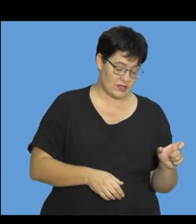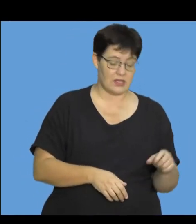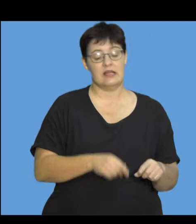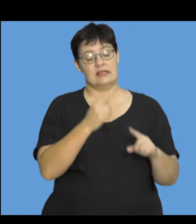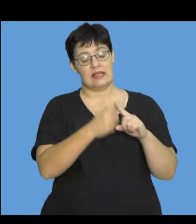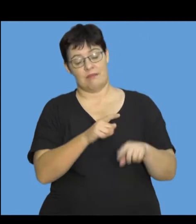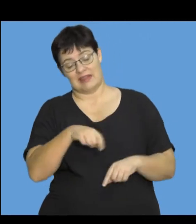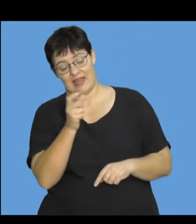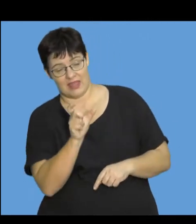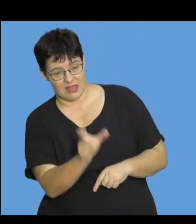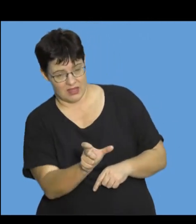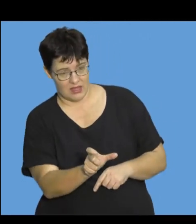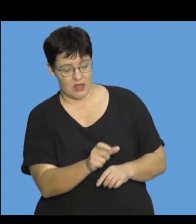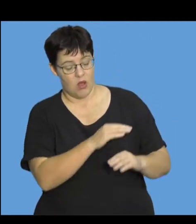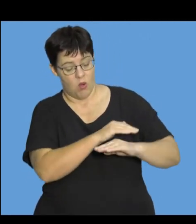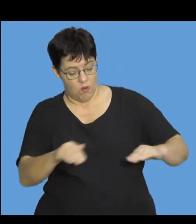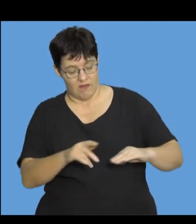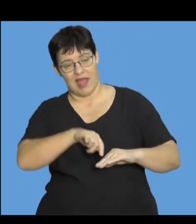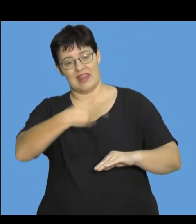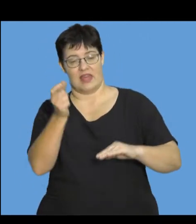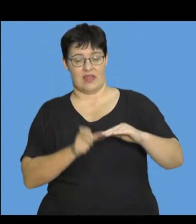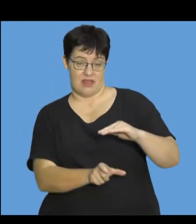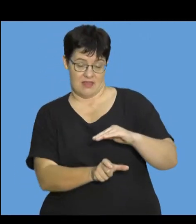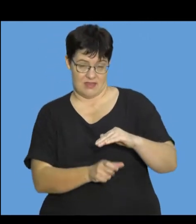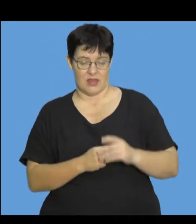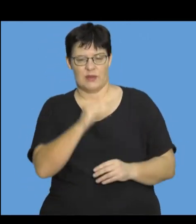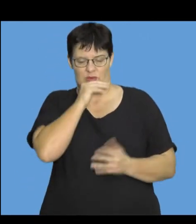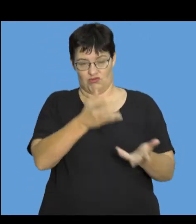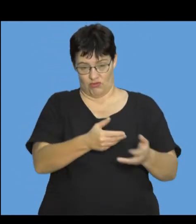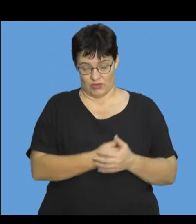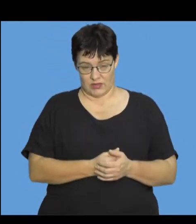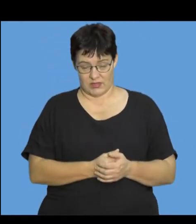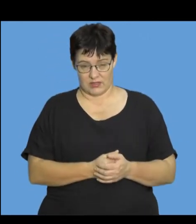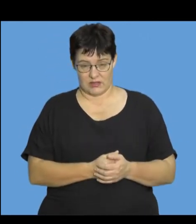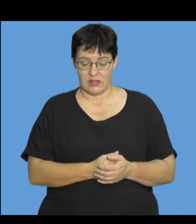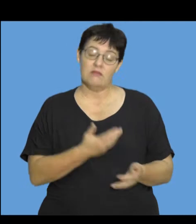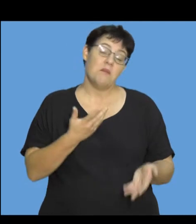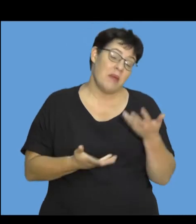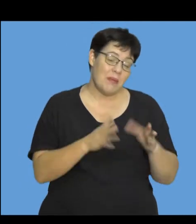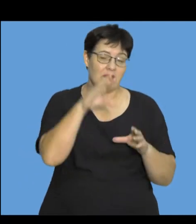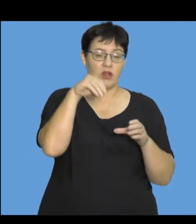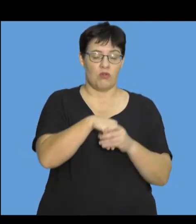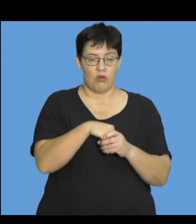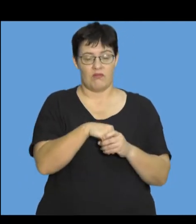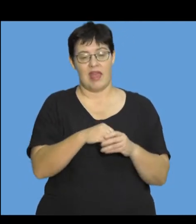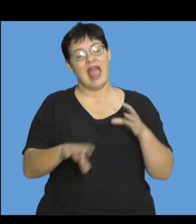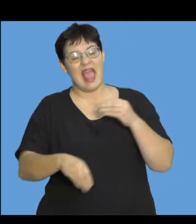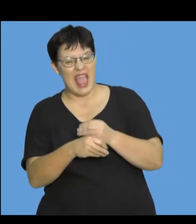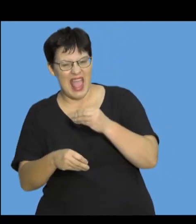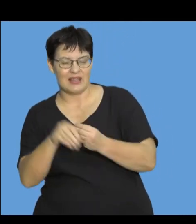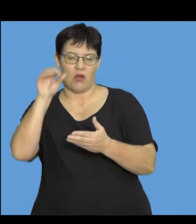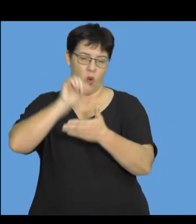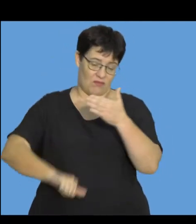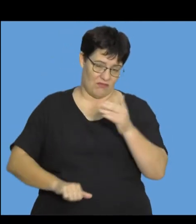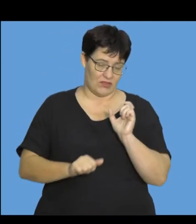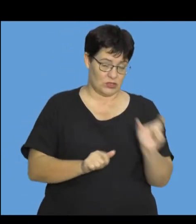by another term over another term, right? That's what that means. Also, it may include some addition and subtraction